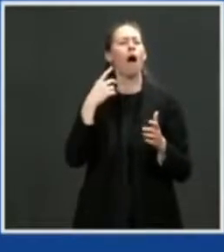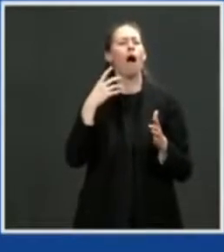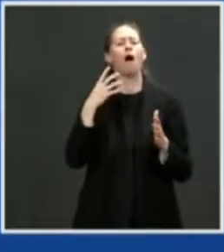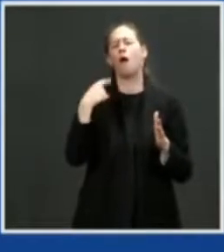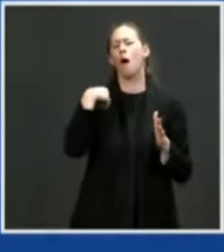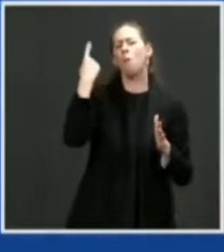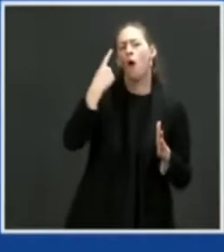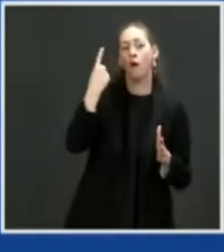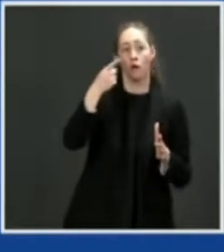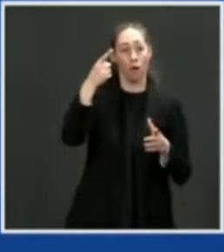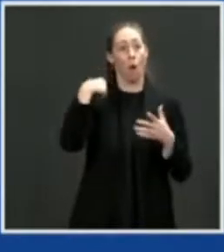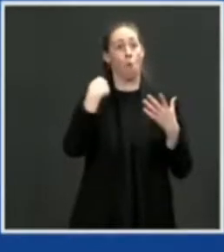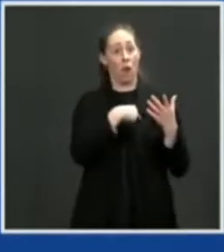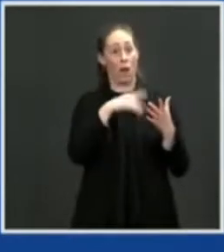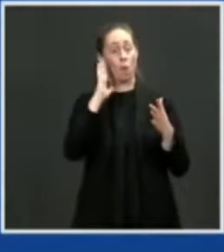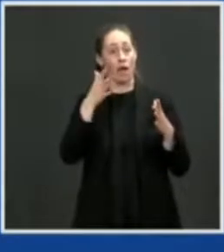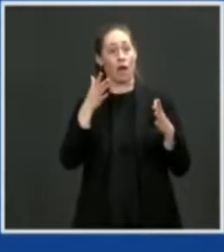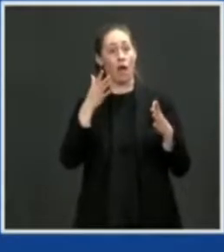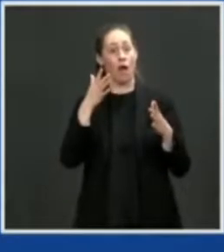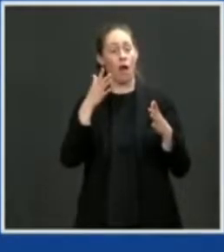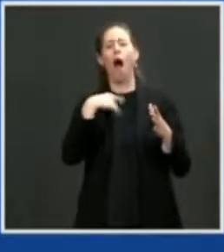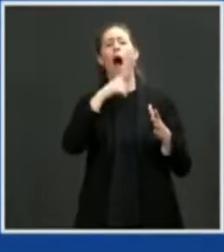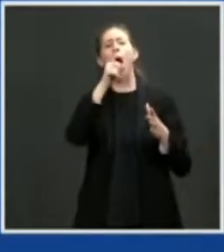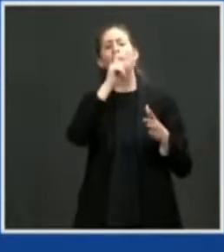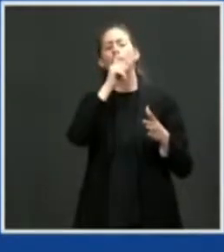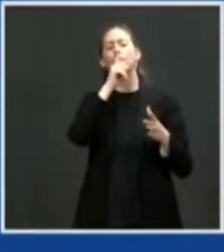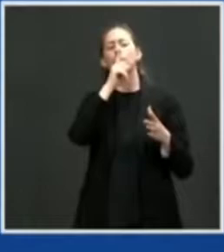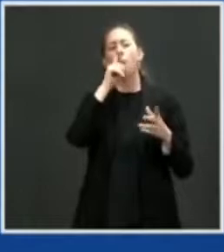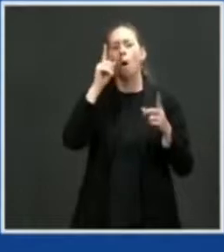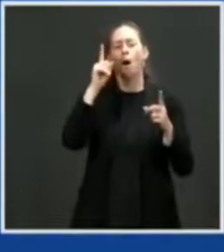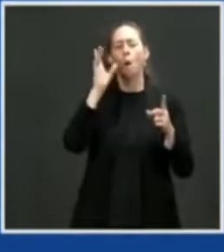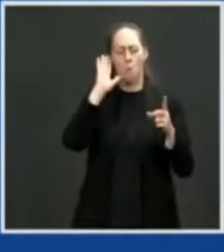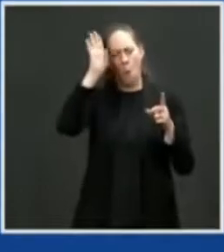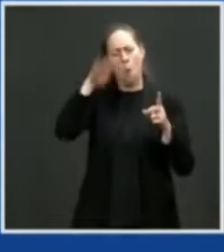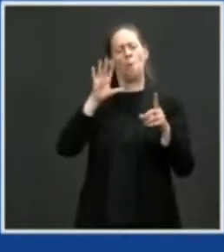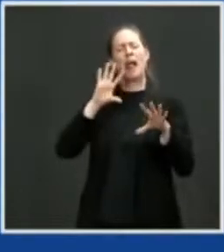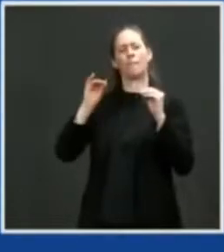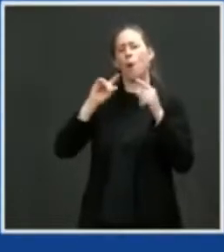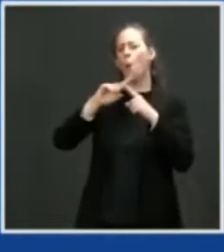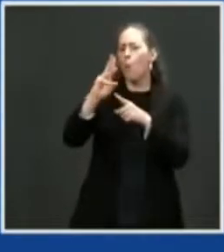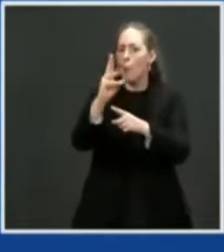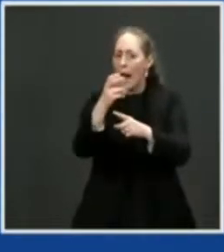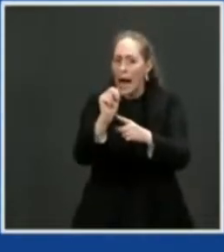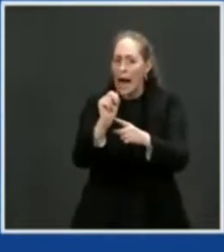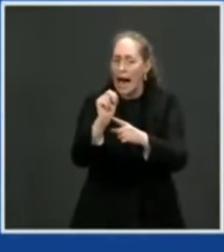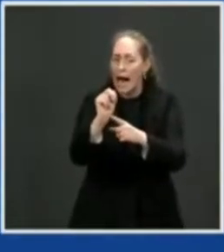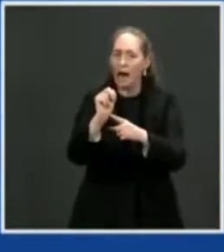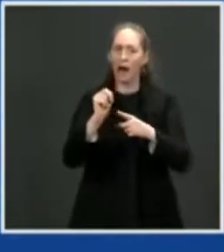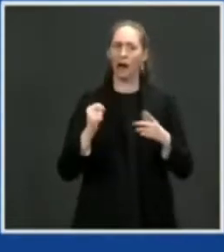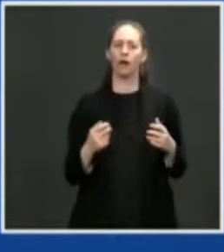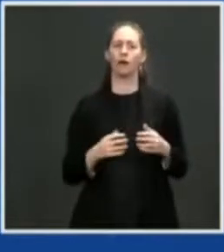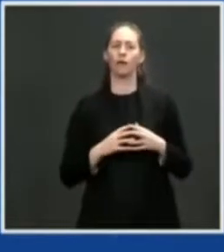leave. do you believe, though, it's possible we could have troops there next year?